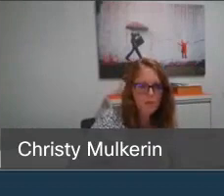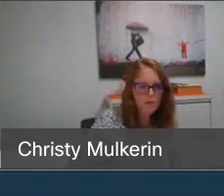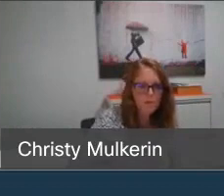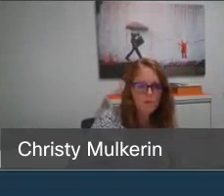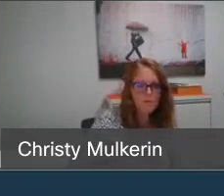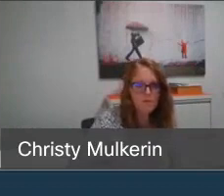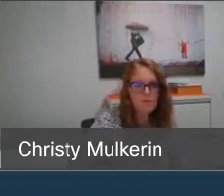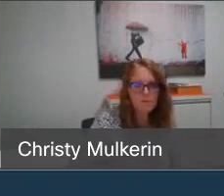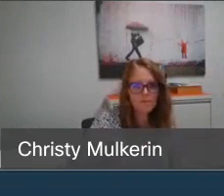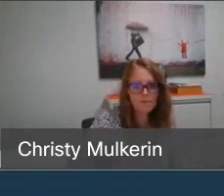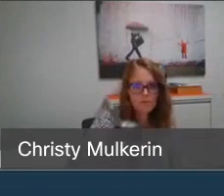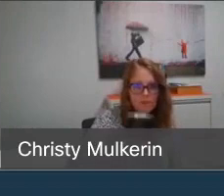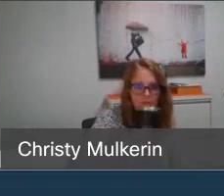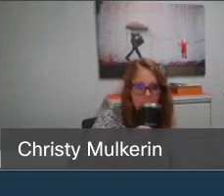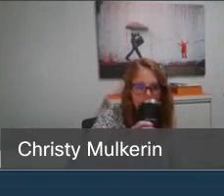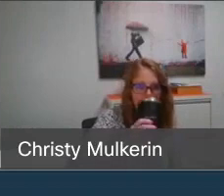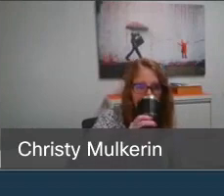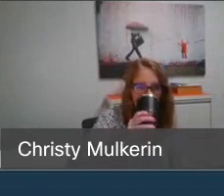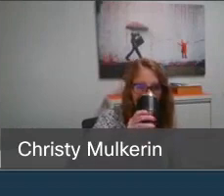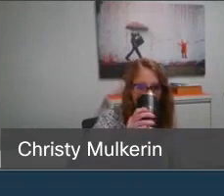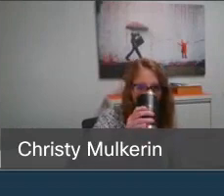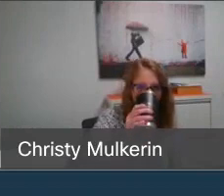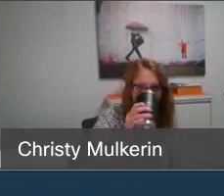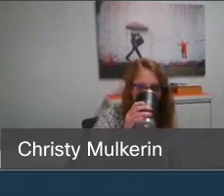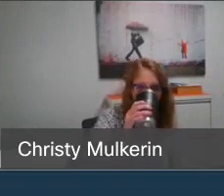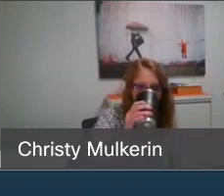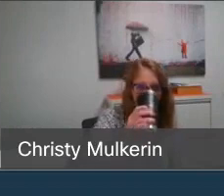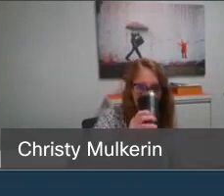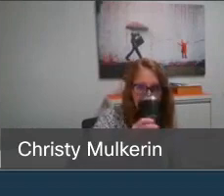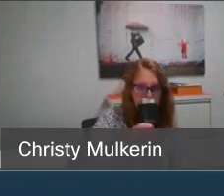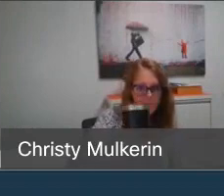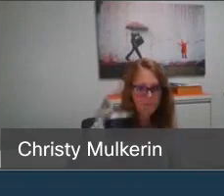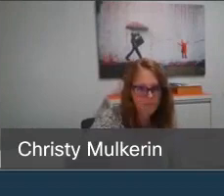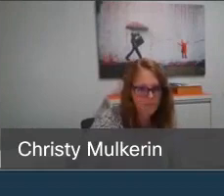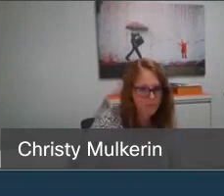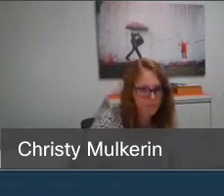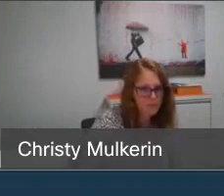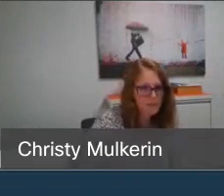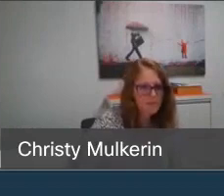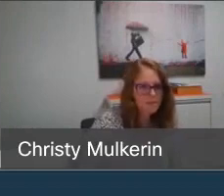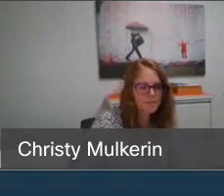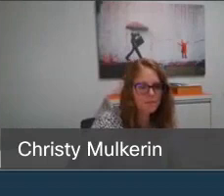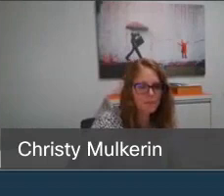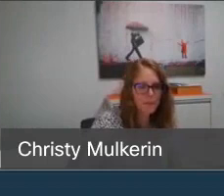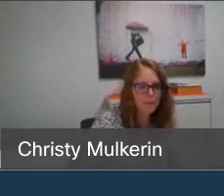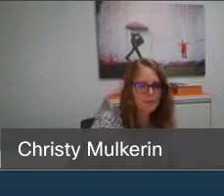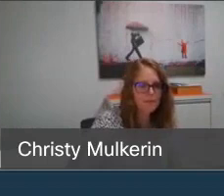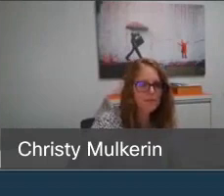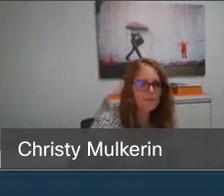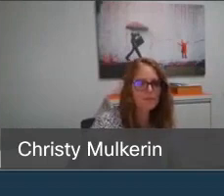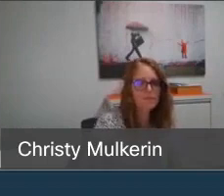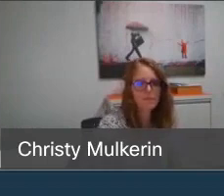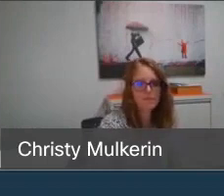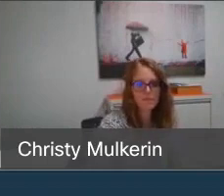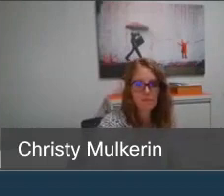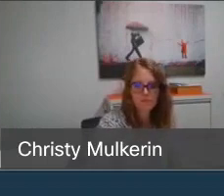happen. And we were also getting a lot of education from the California Department of State Hospitals, who had